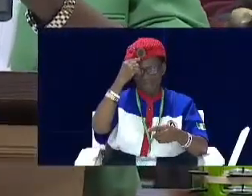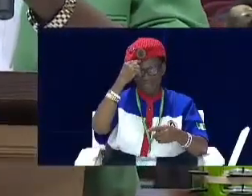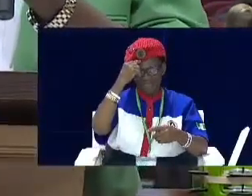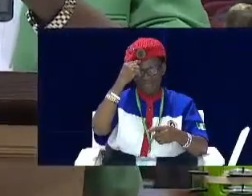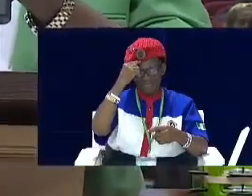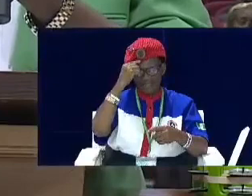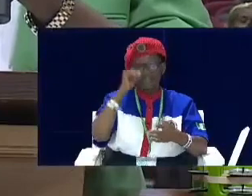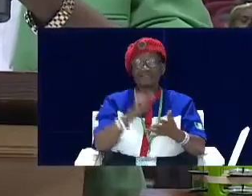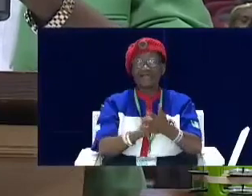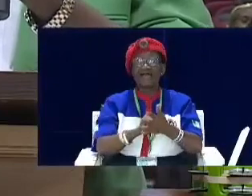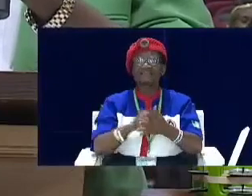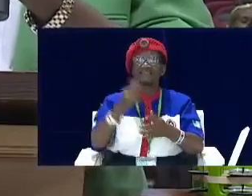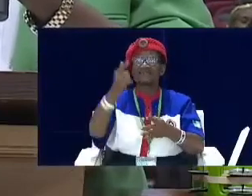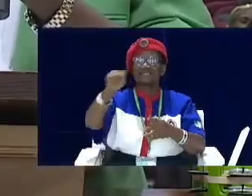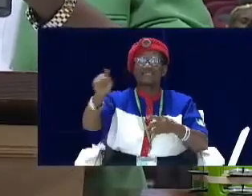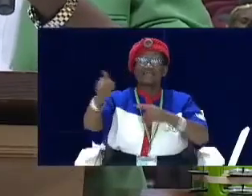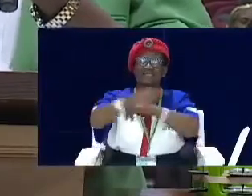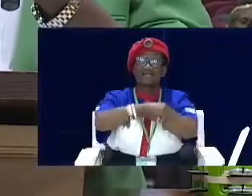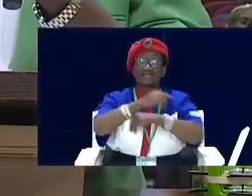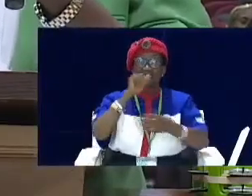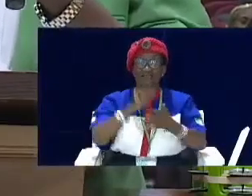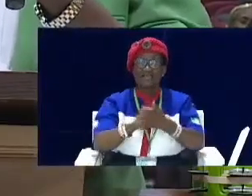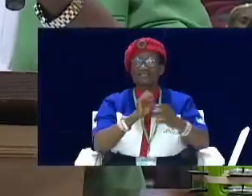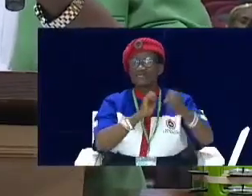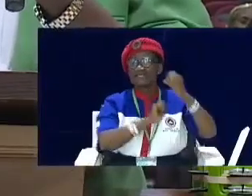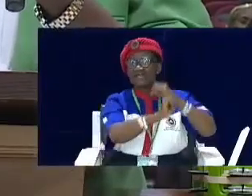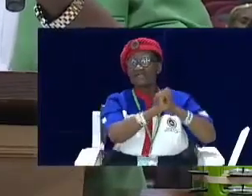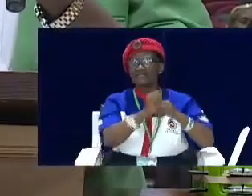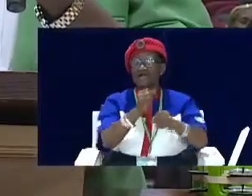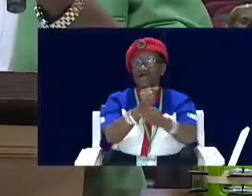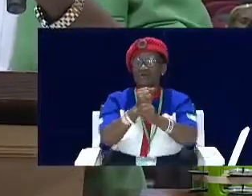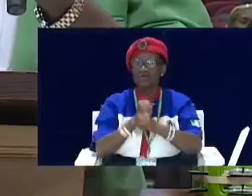That the day that Elisha got a double portion.